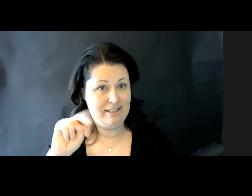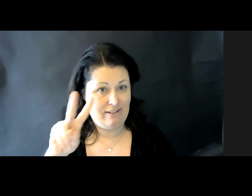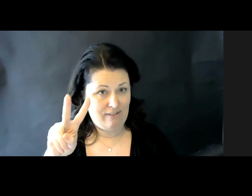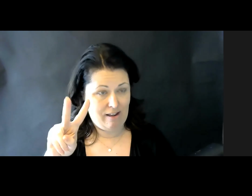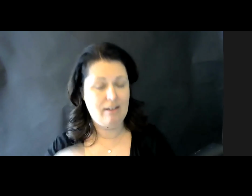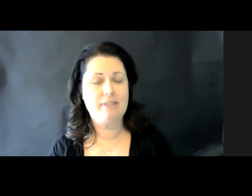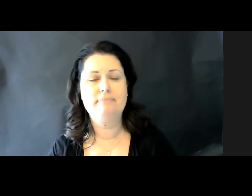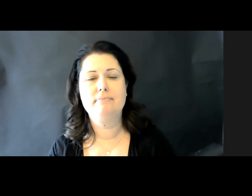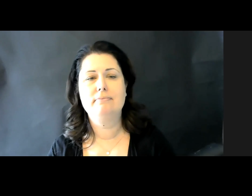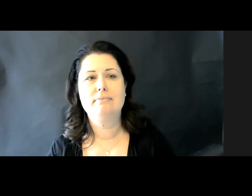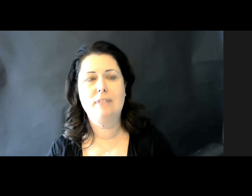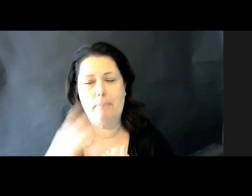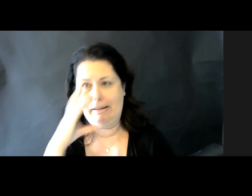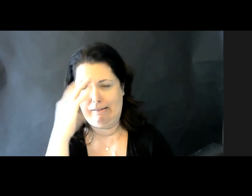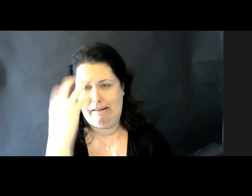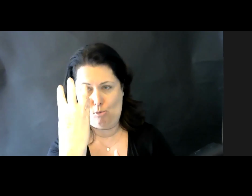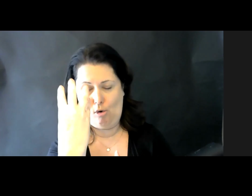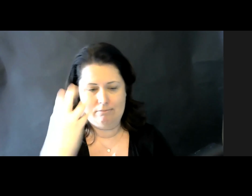can get my camera turned around here.